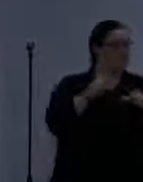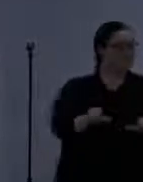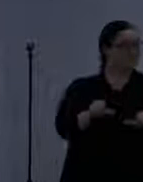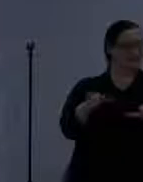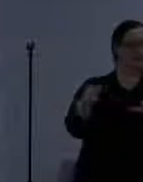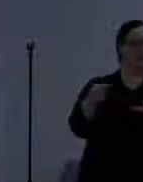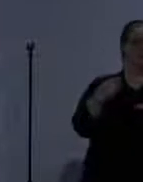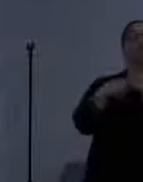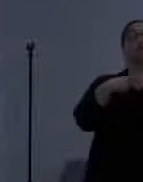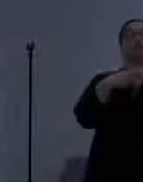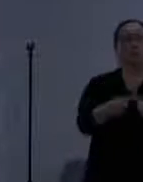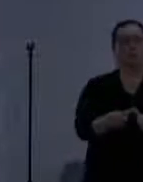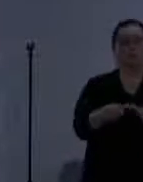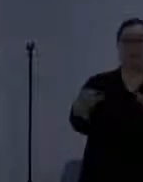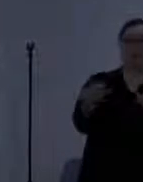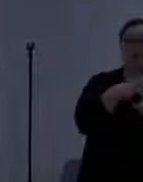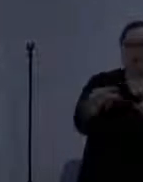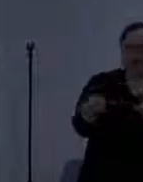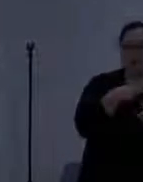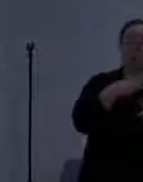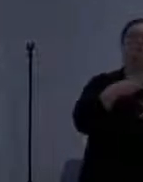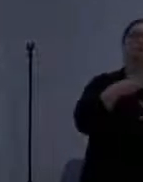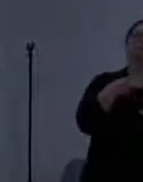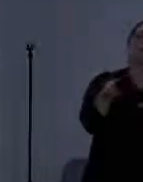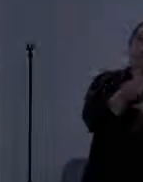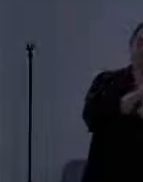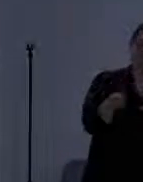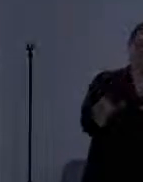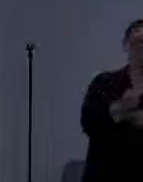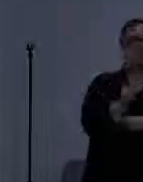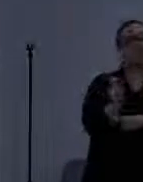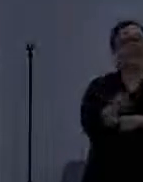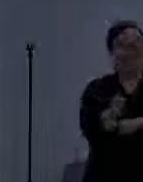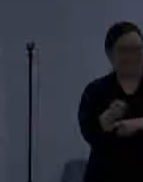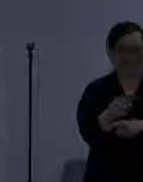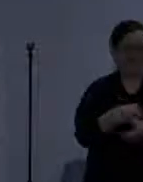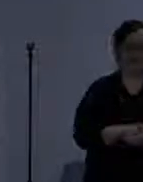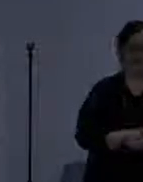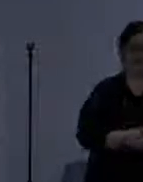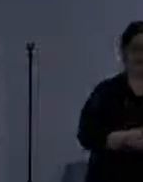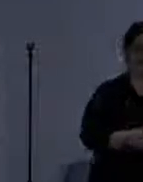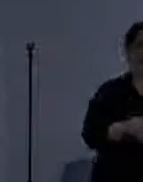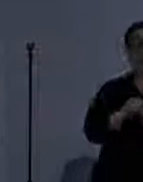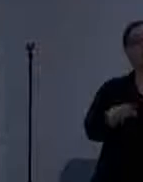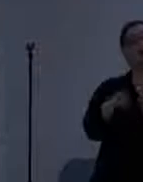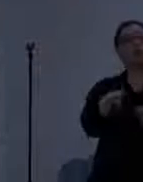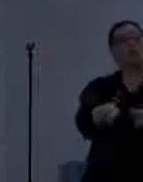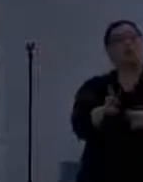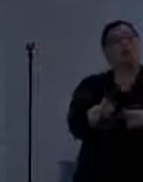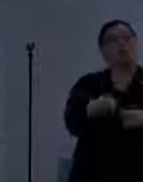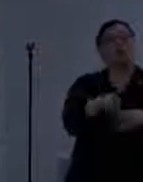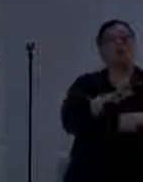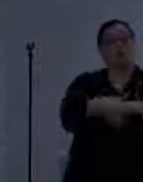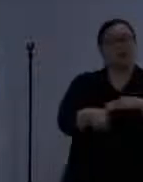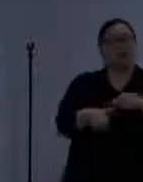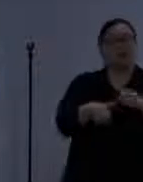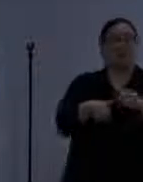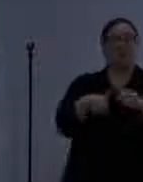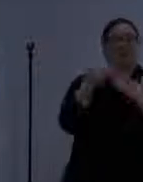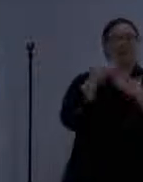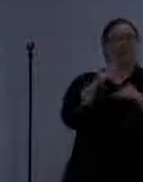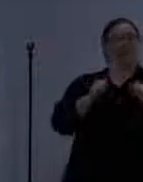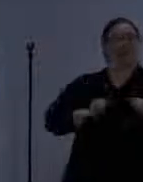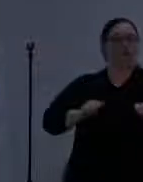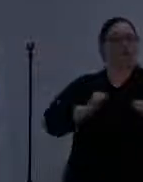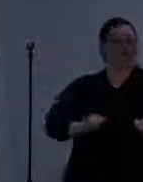this includes the reducing and eliminating of restrictive practices. It's also